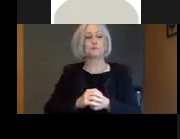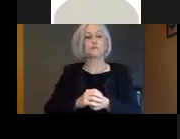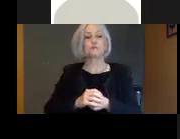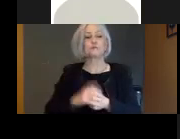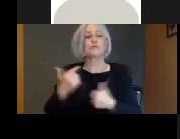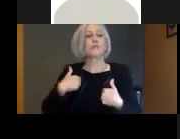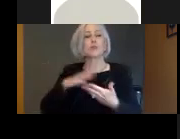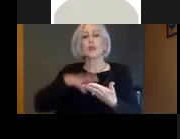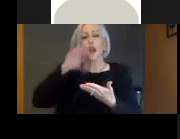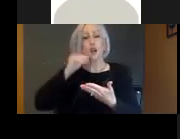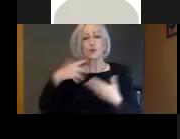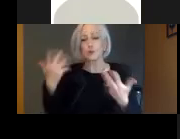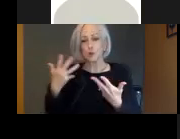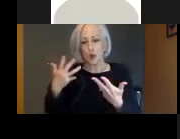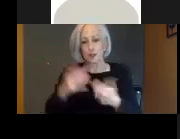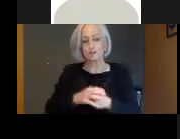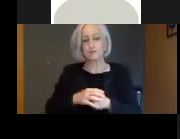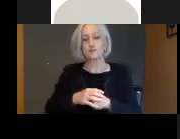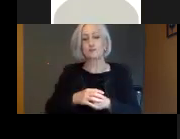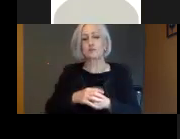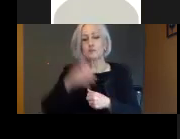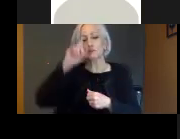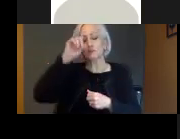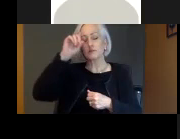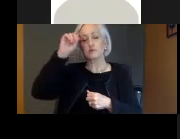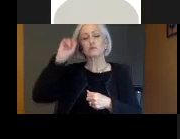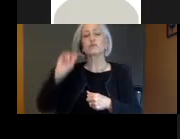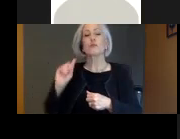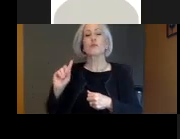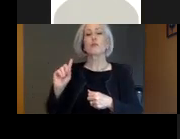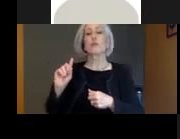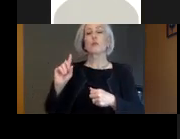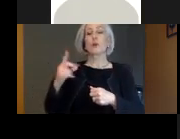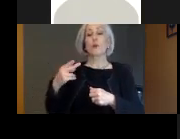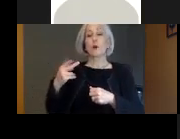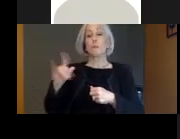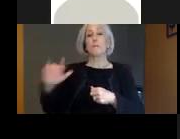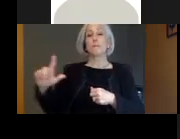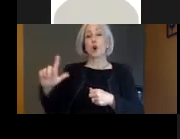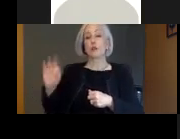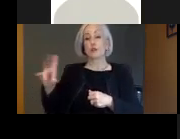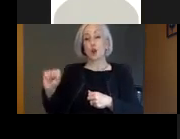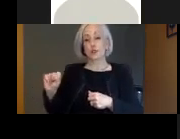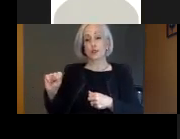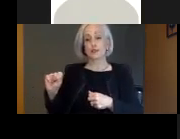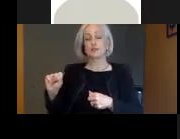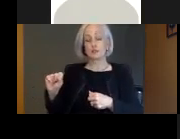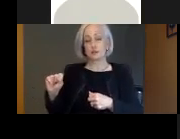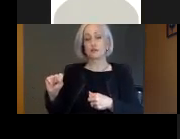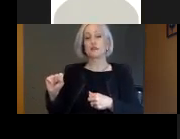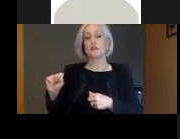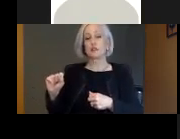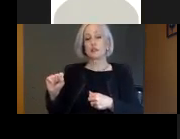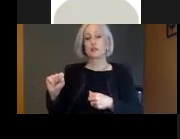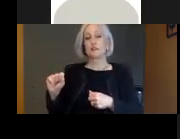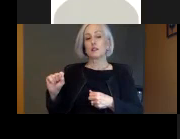to Paul Larson on my InMed course was that the next time I